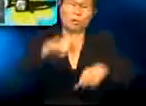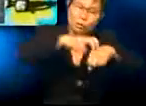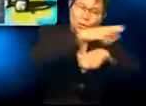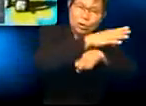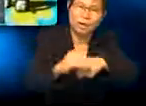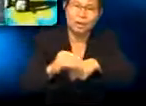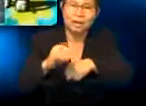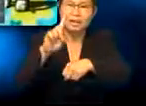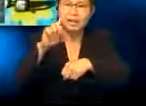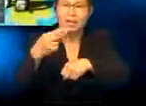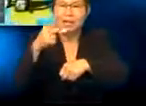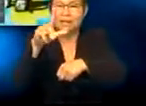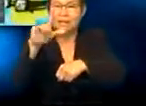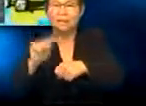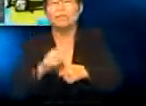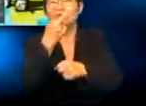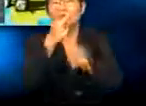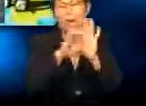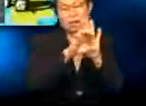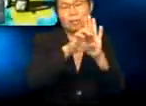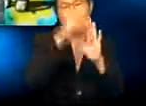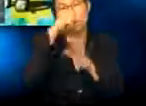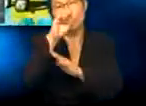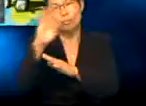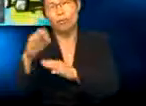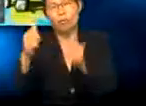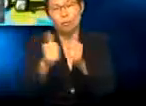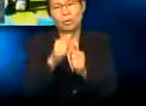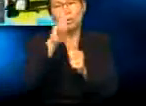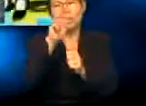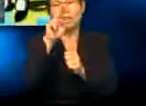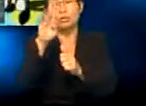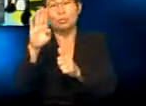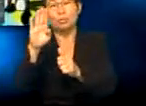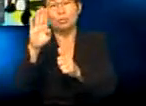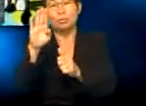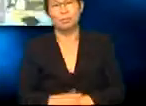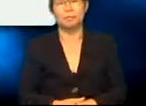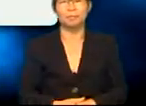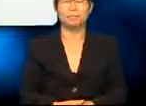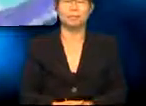Potatoes and dahlias are two examples of plants with tubers.